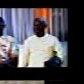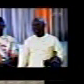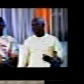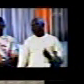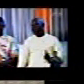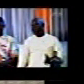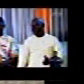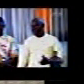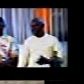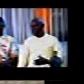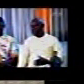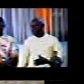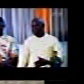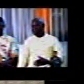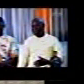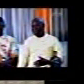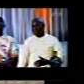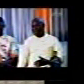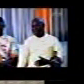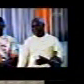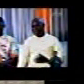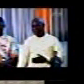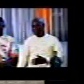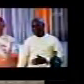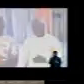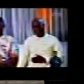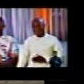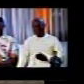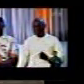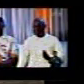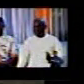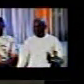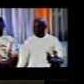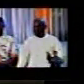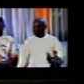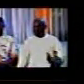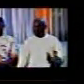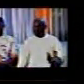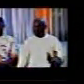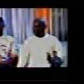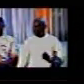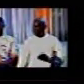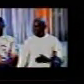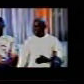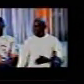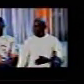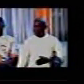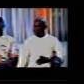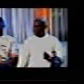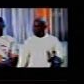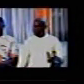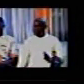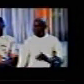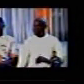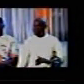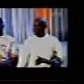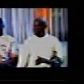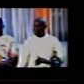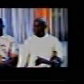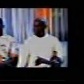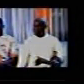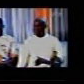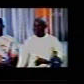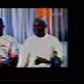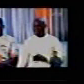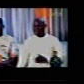Esau? And he said, I am. Yes, I am. And he said, bring it near to me, and I will eat of my son's venison, that